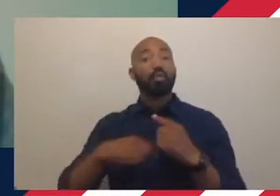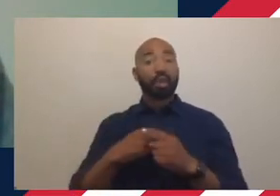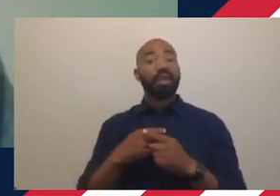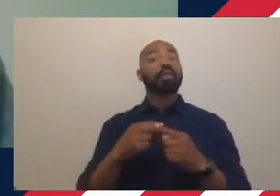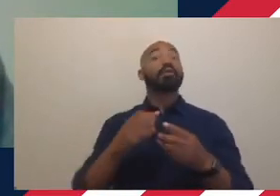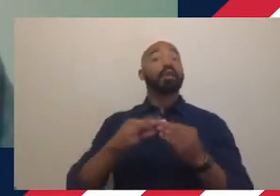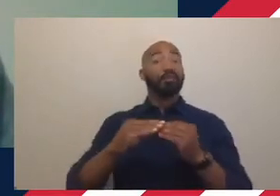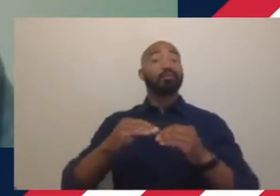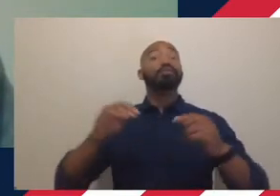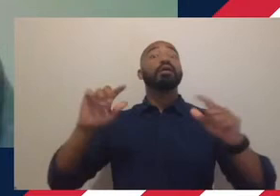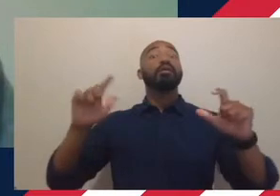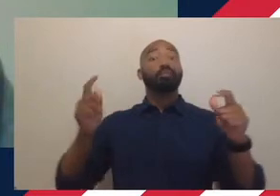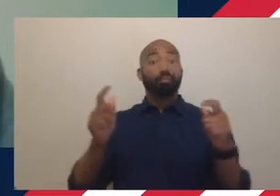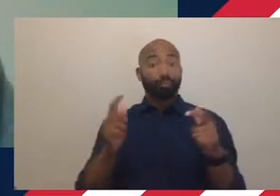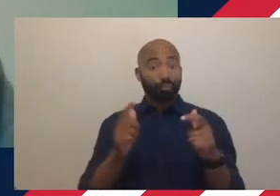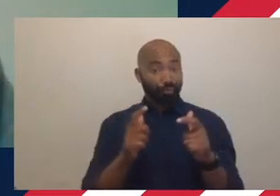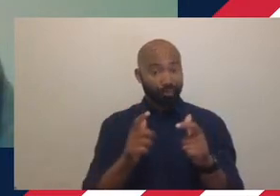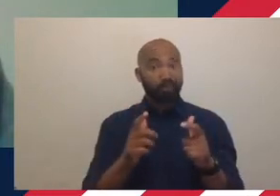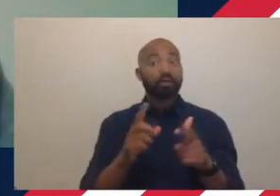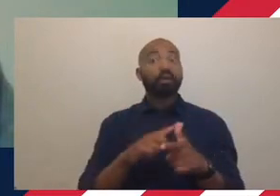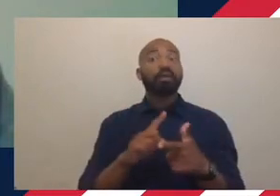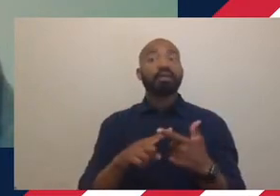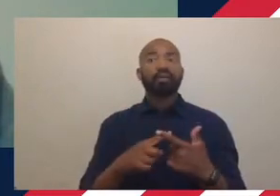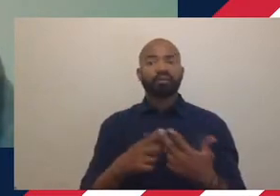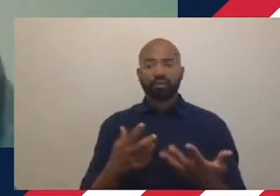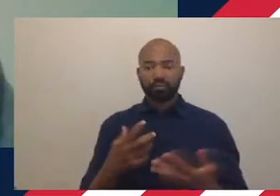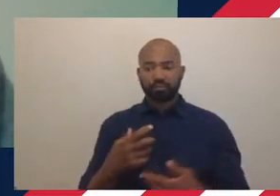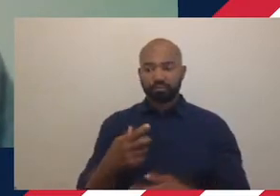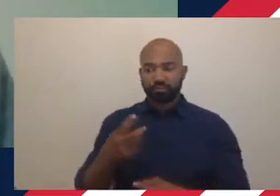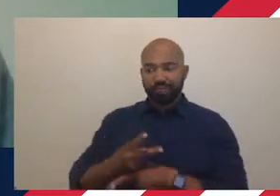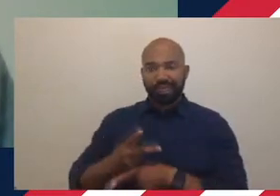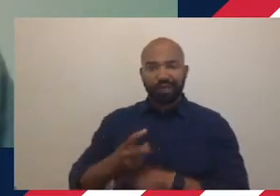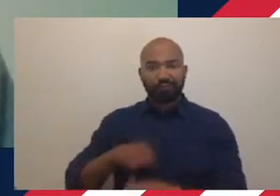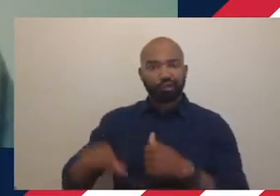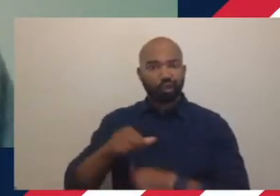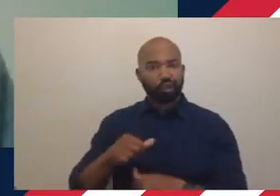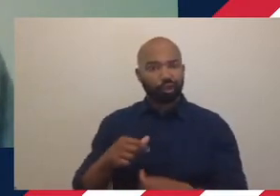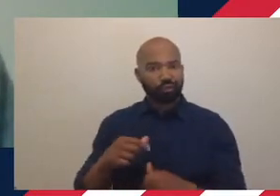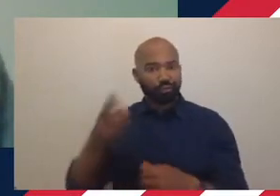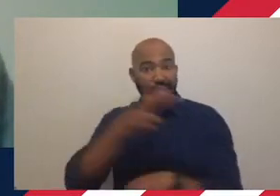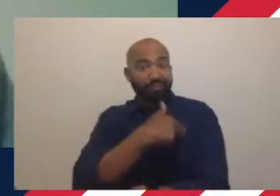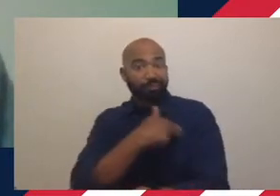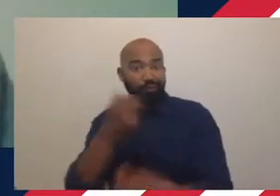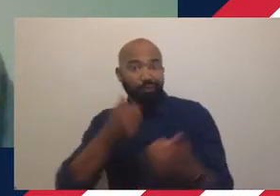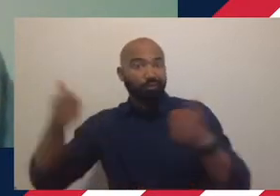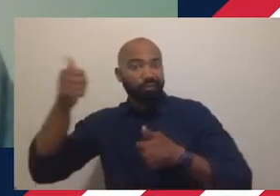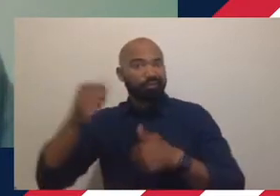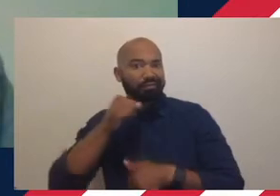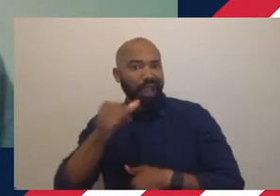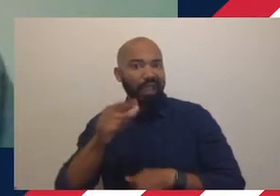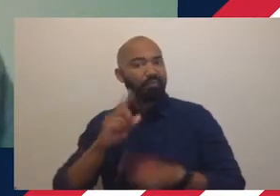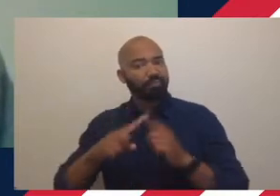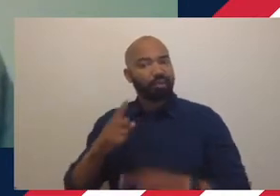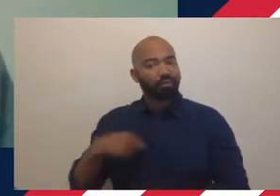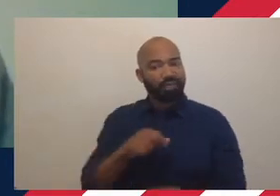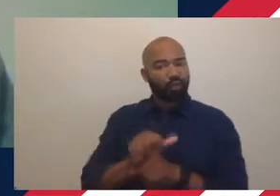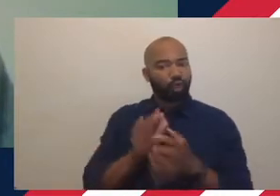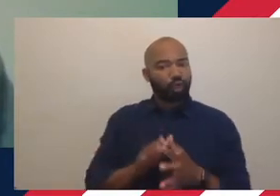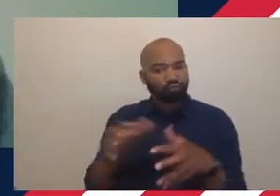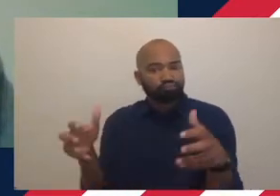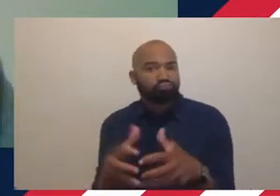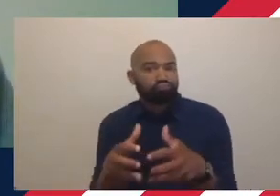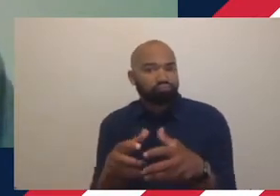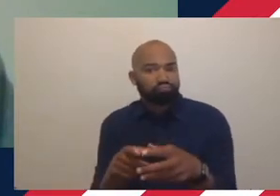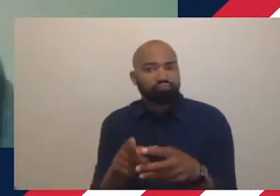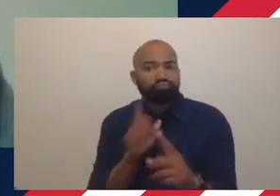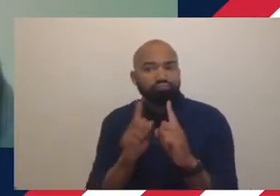left to kind of comfort and debrief each other. So that's an issue that I don't know if